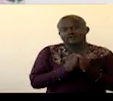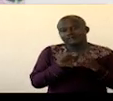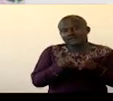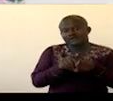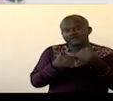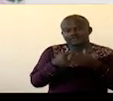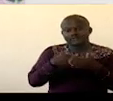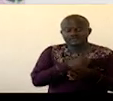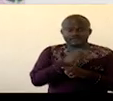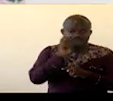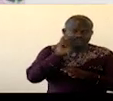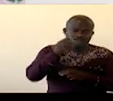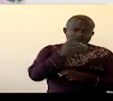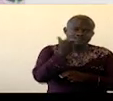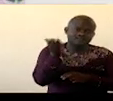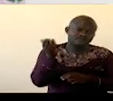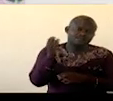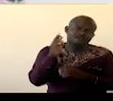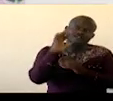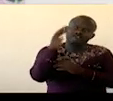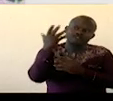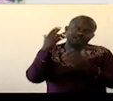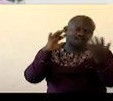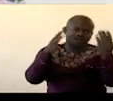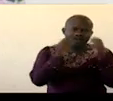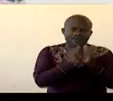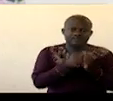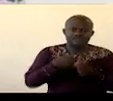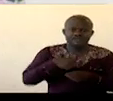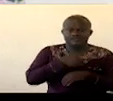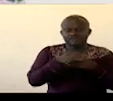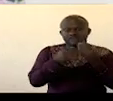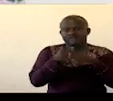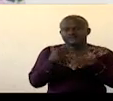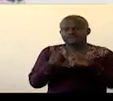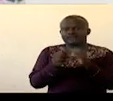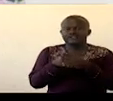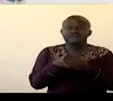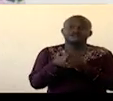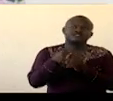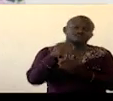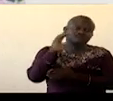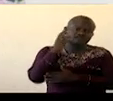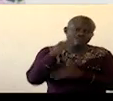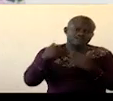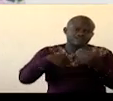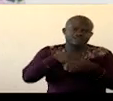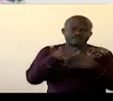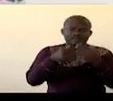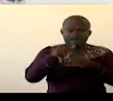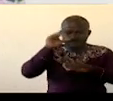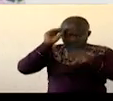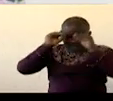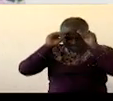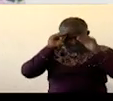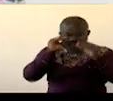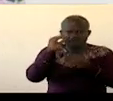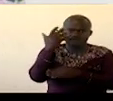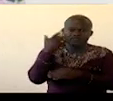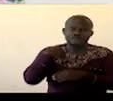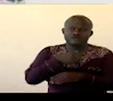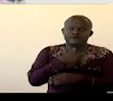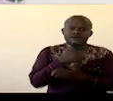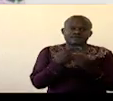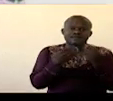we have flowering plants. You can see we have different trees. We have non-flowering plants. We